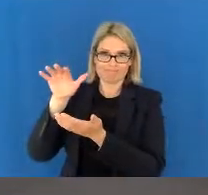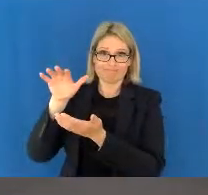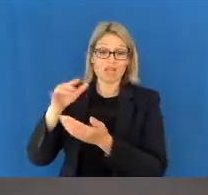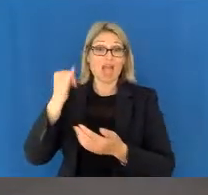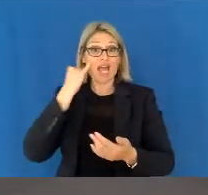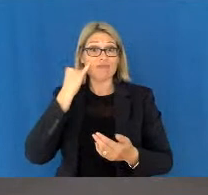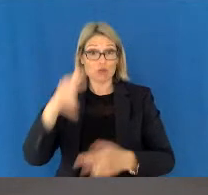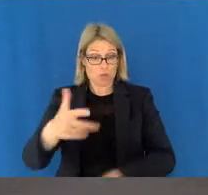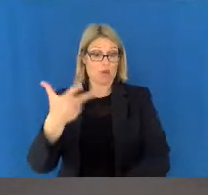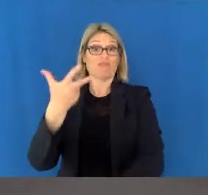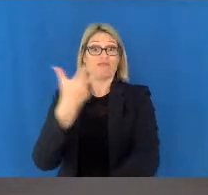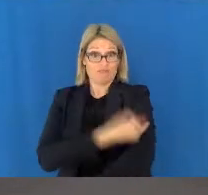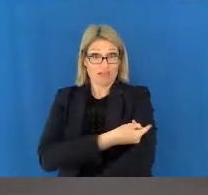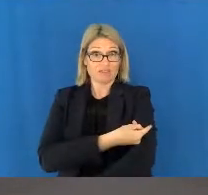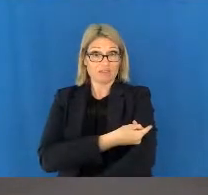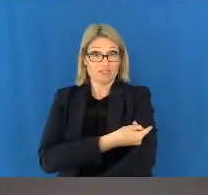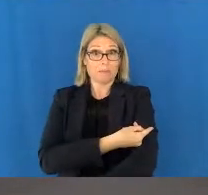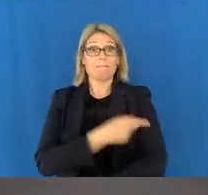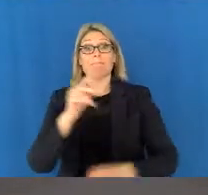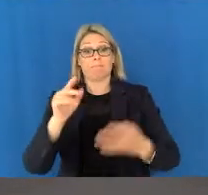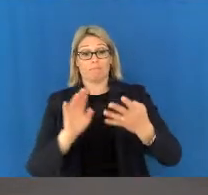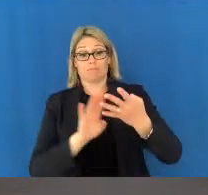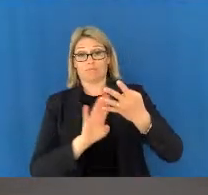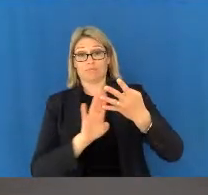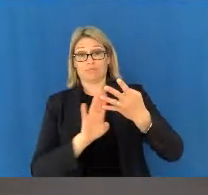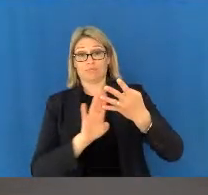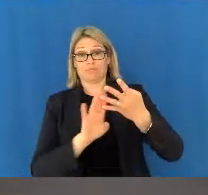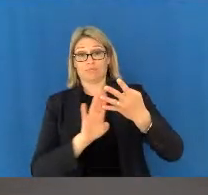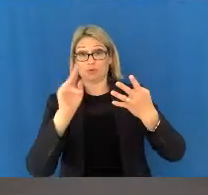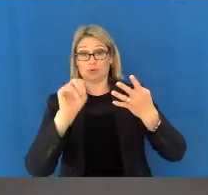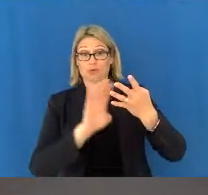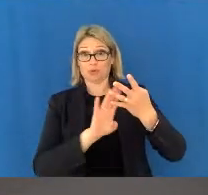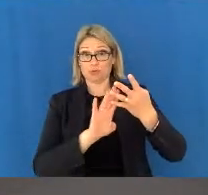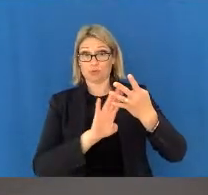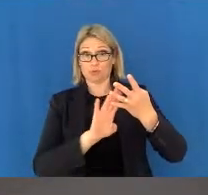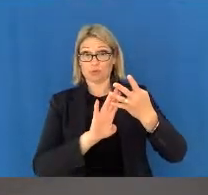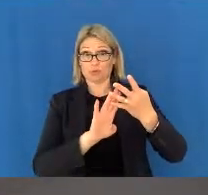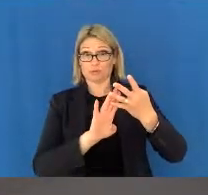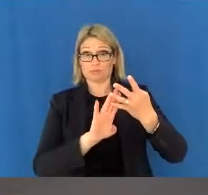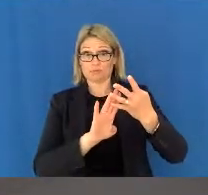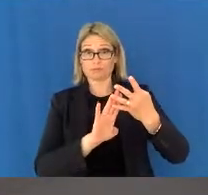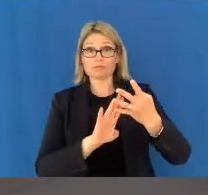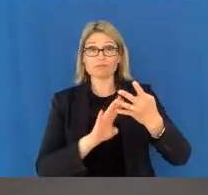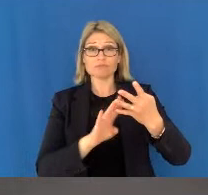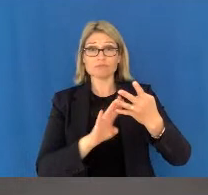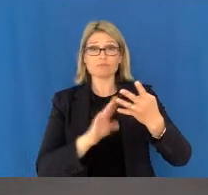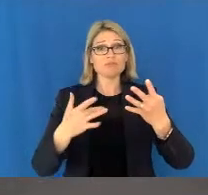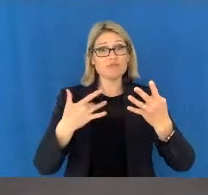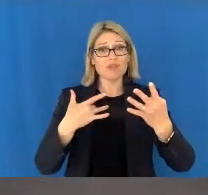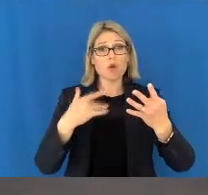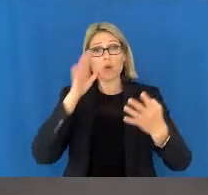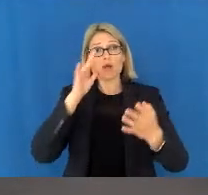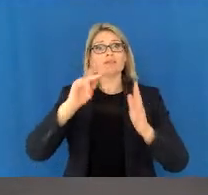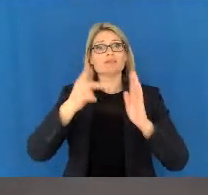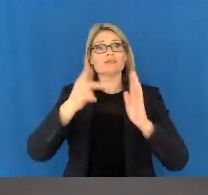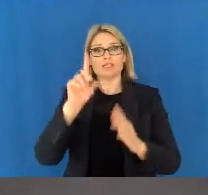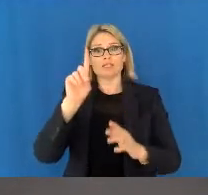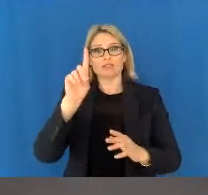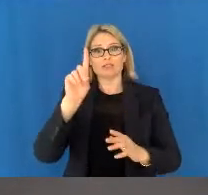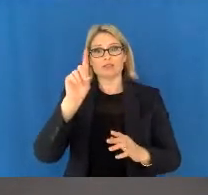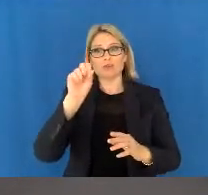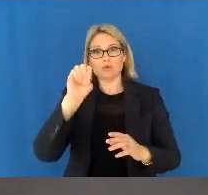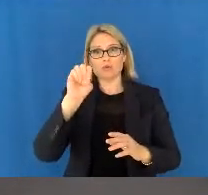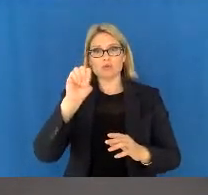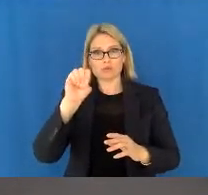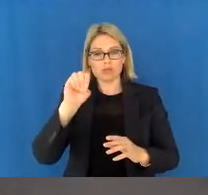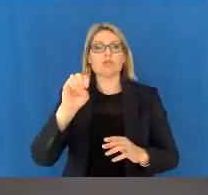that gets vaccinated mid to late June, and you're thinking, we're thinking that we're going to get everybody with their second dose before September, then for